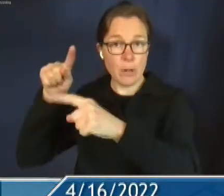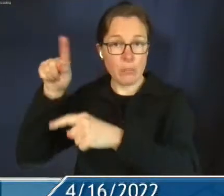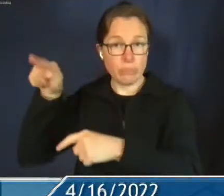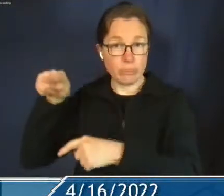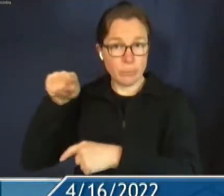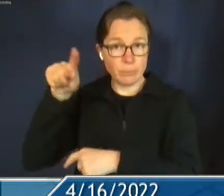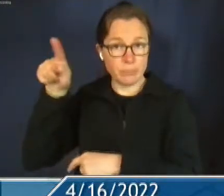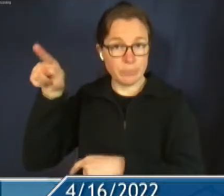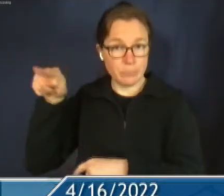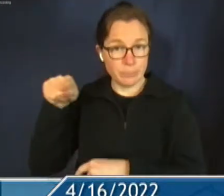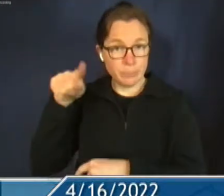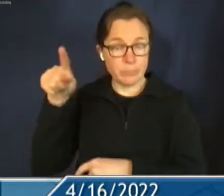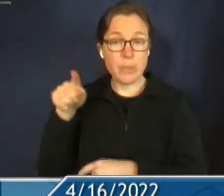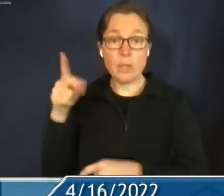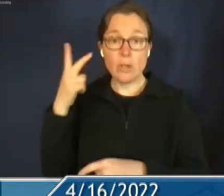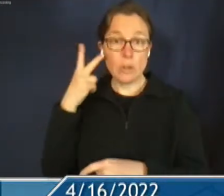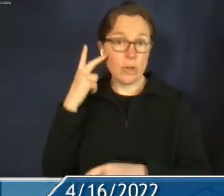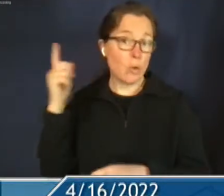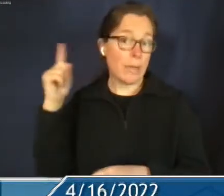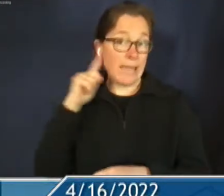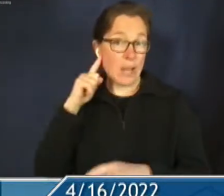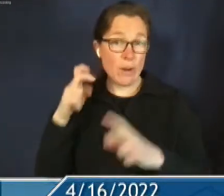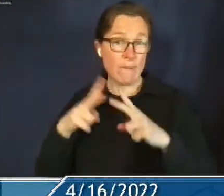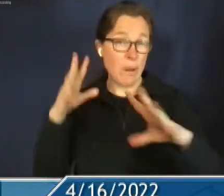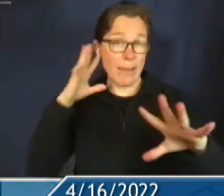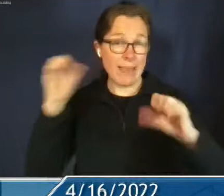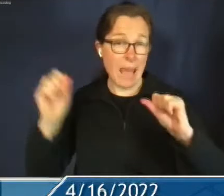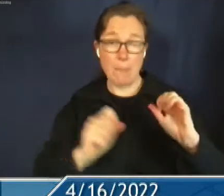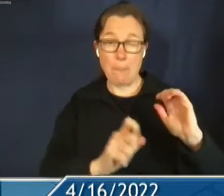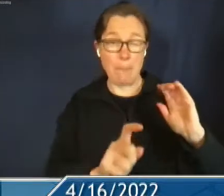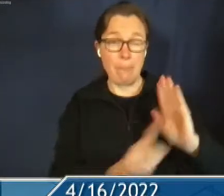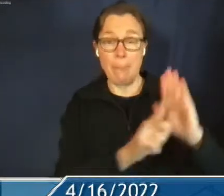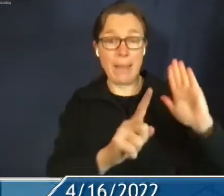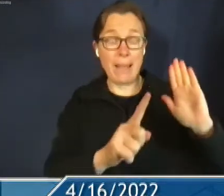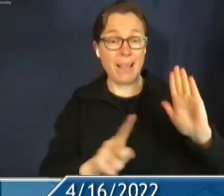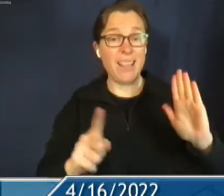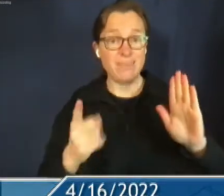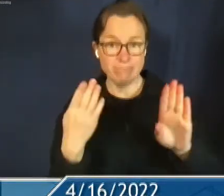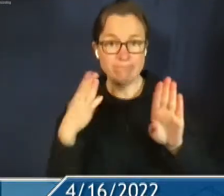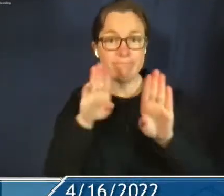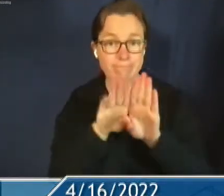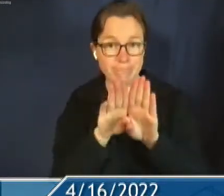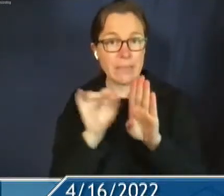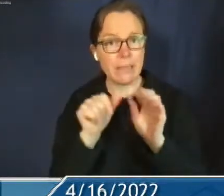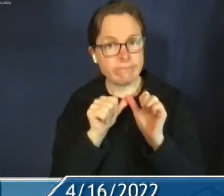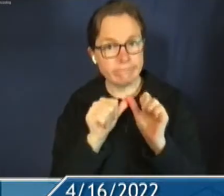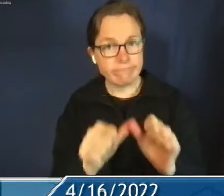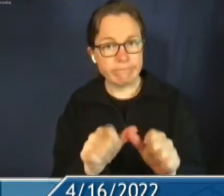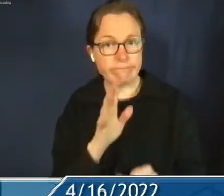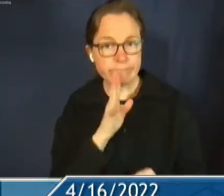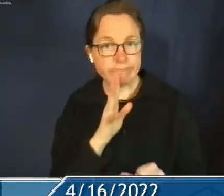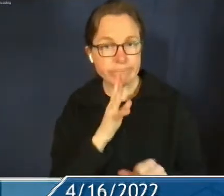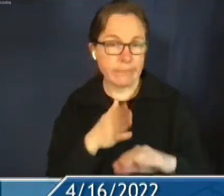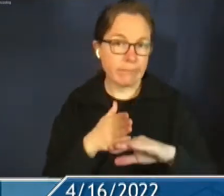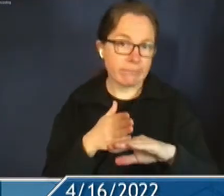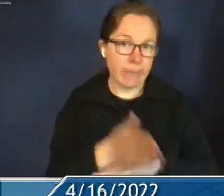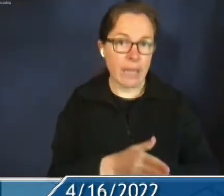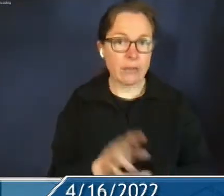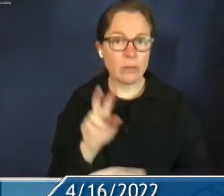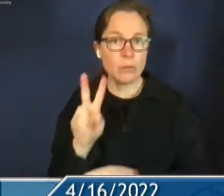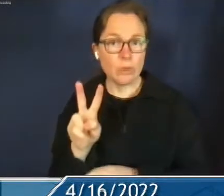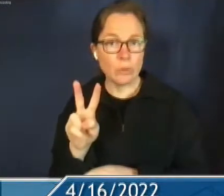conclude your remarks when you hear that very loud bell, that would be wonderful. If you continue to speak beyond 2 minutes and 30 seconds, then we'll just